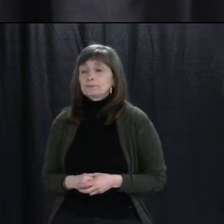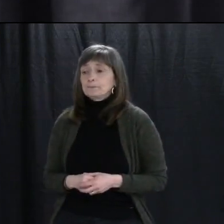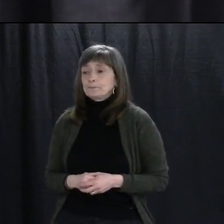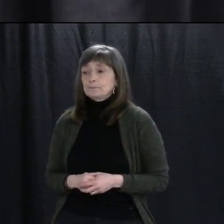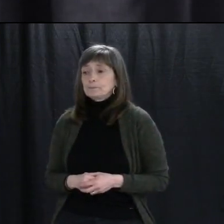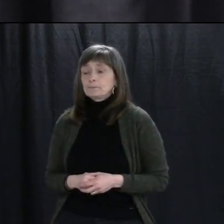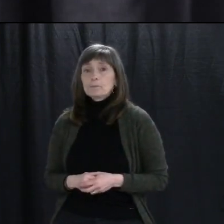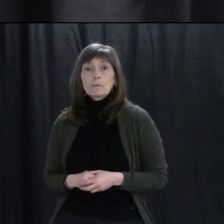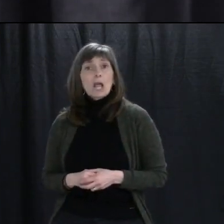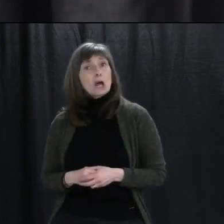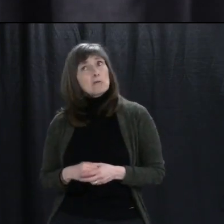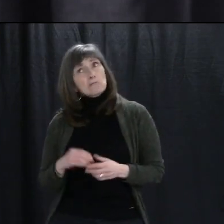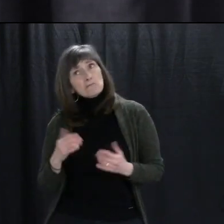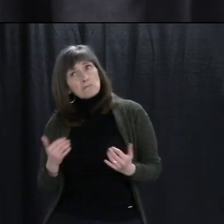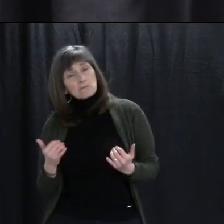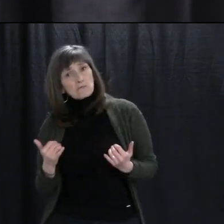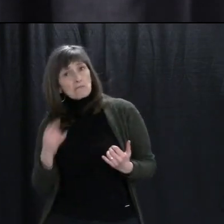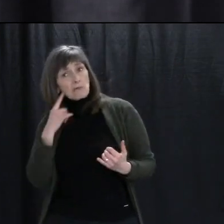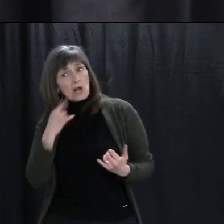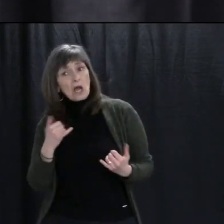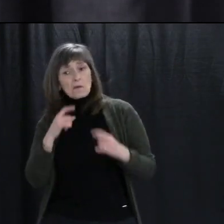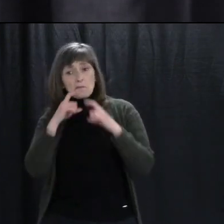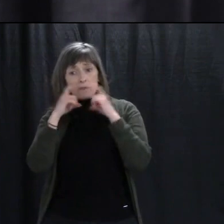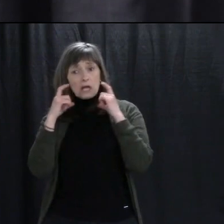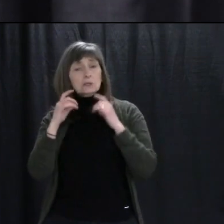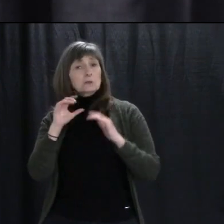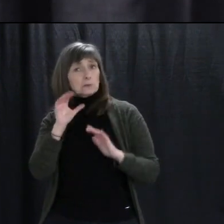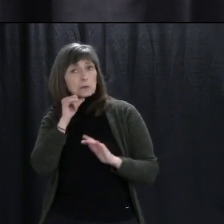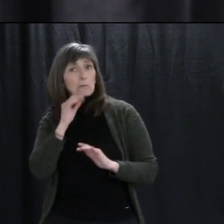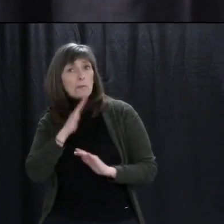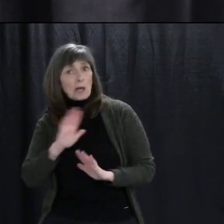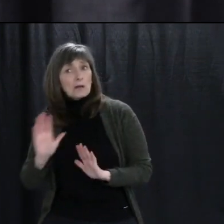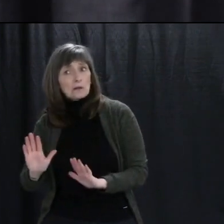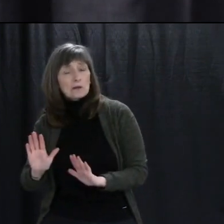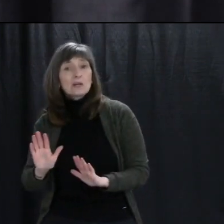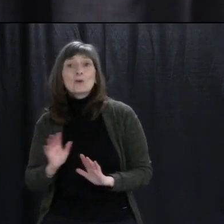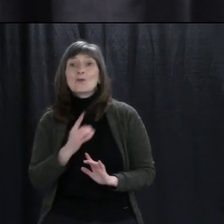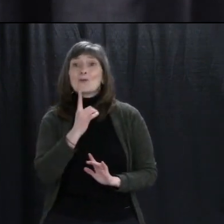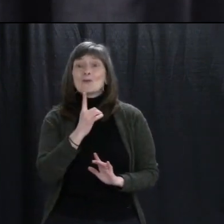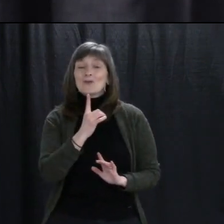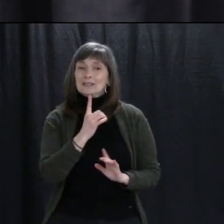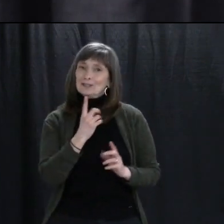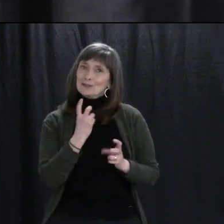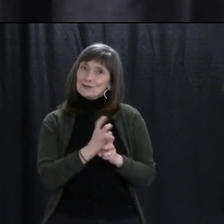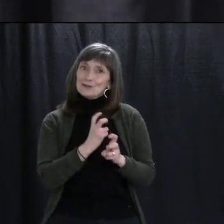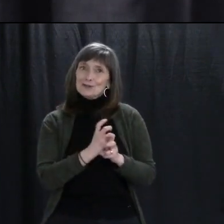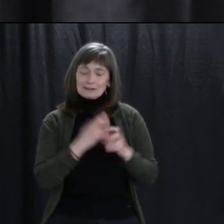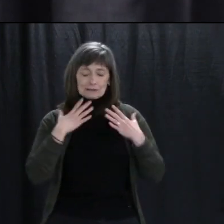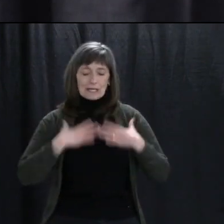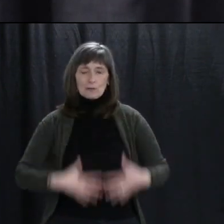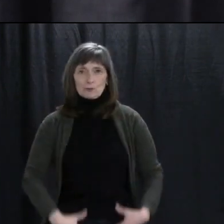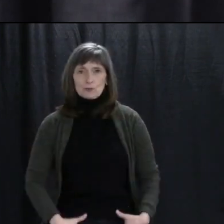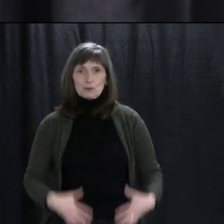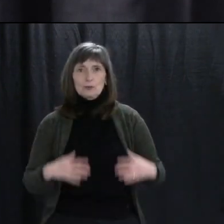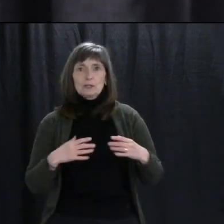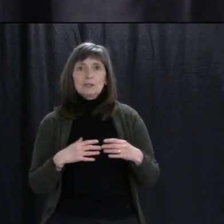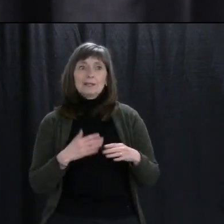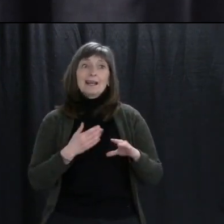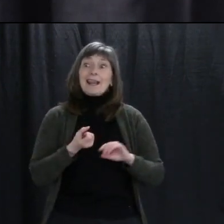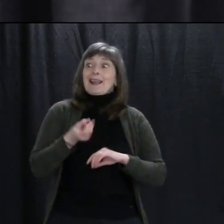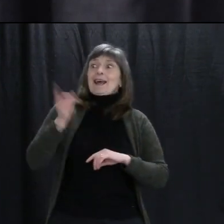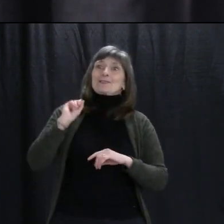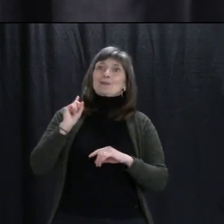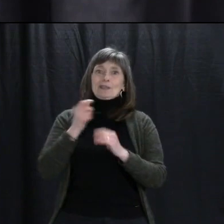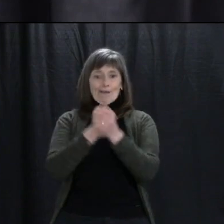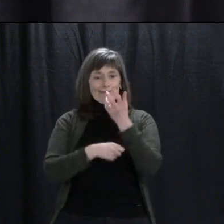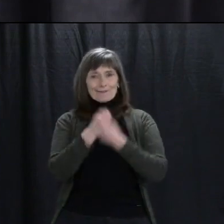we are relatively well off for masks. Our challenge lies around gowns. The previous week, it was around gloves. And